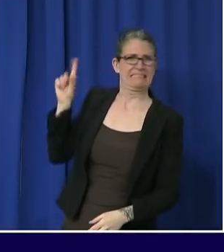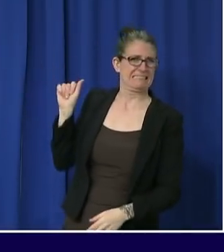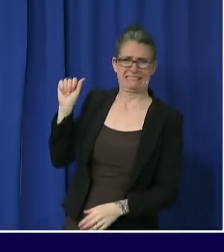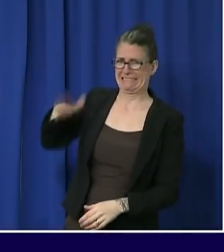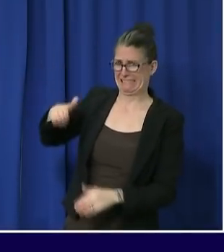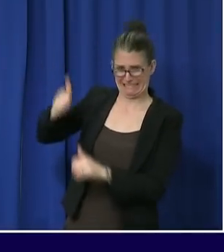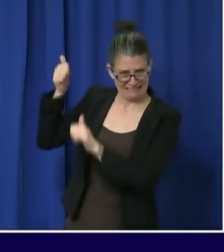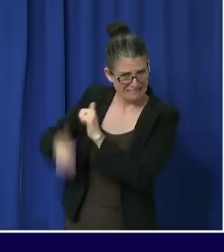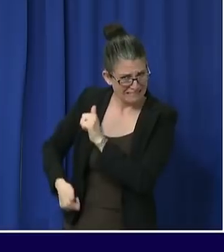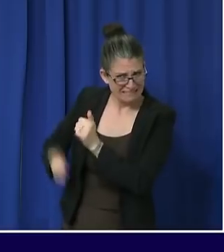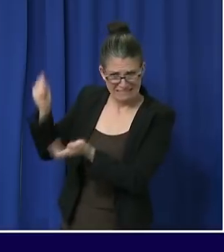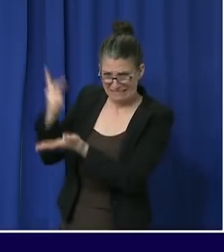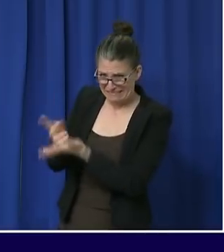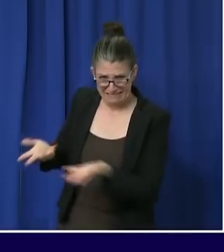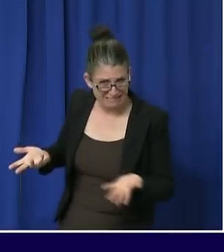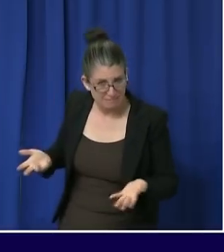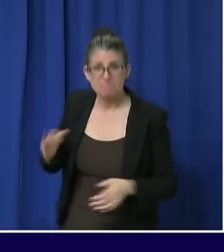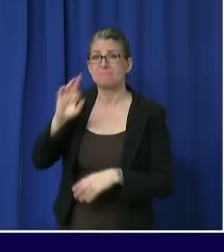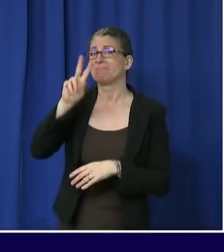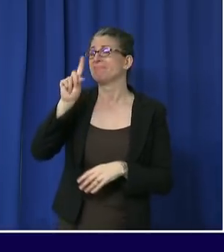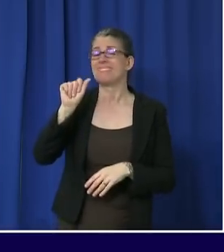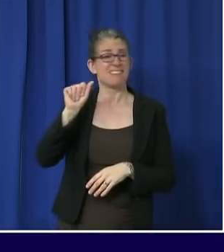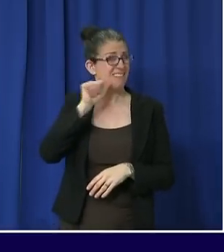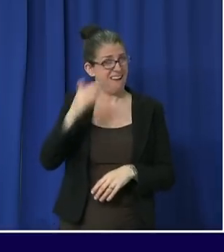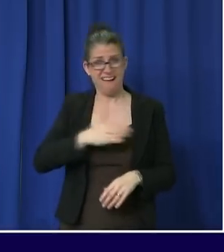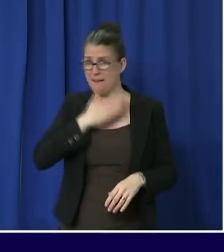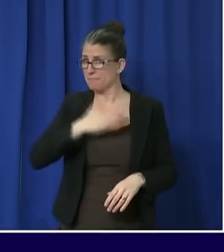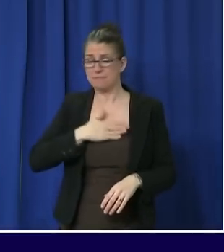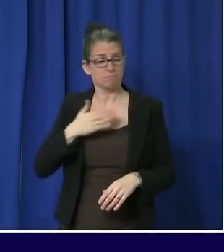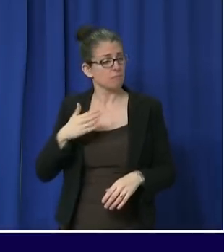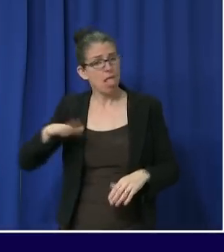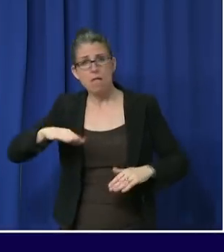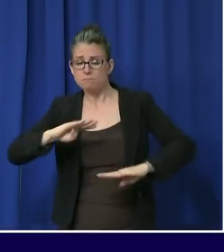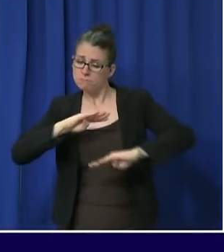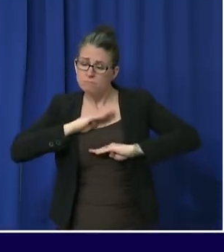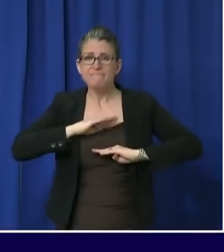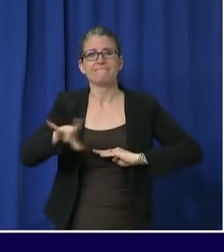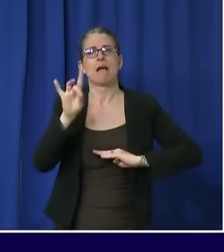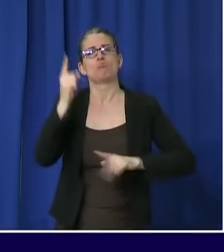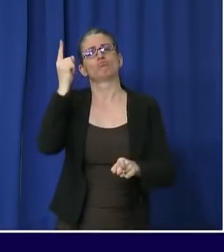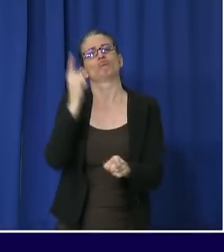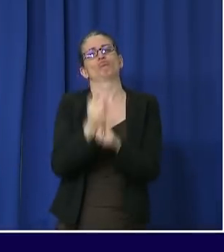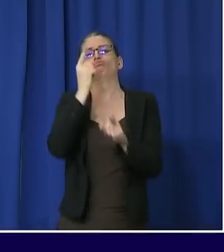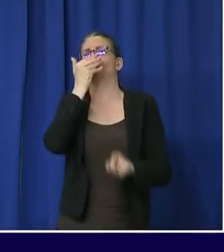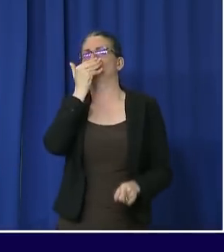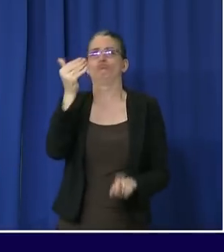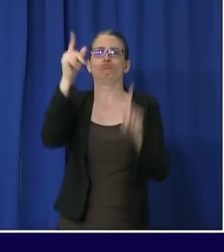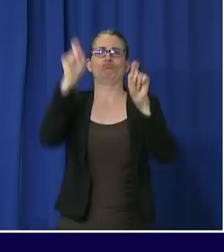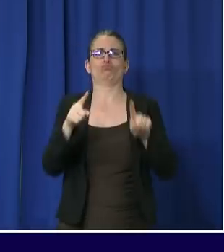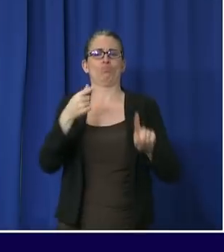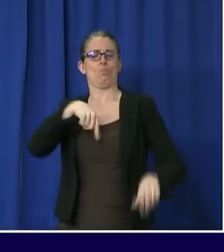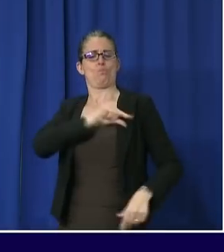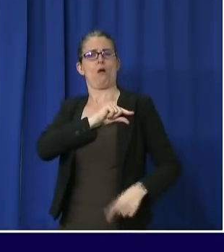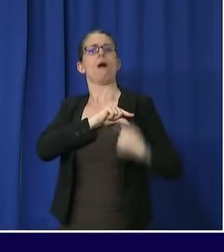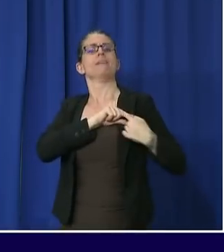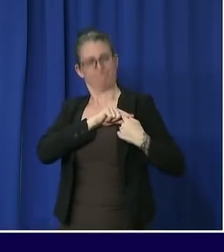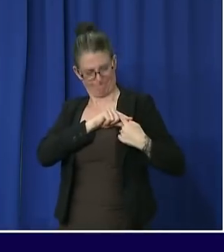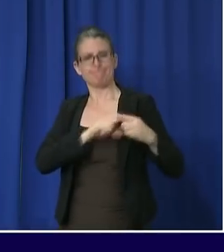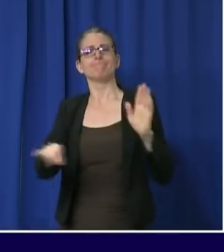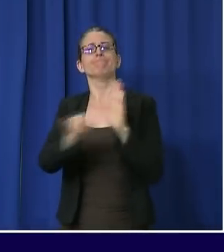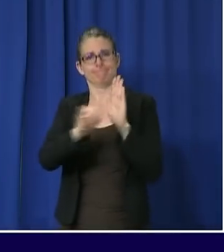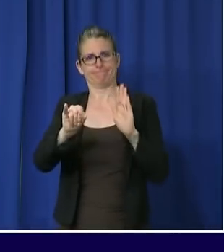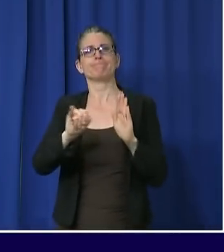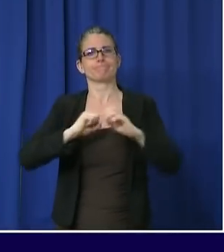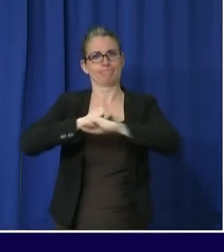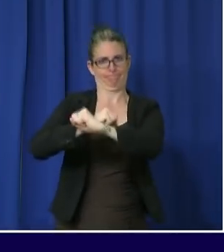isn't there to support the policy. There are good tests that are on the market, although there are a lot of tests that are on the market